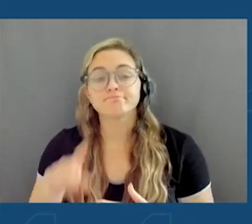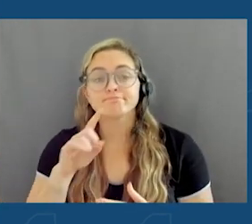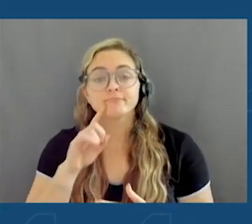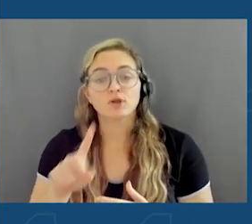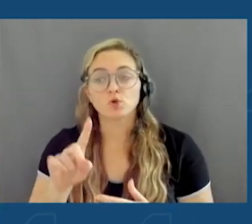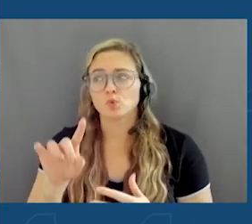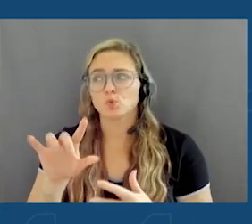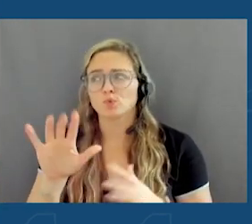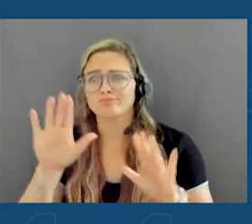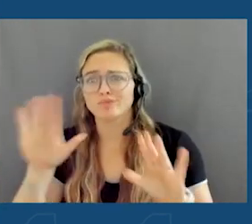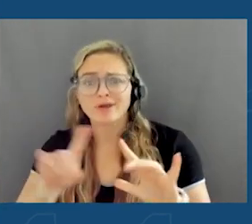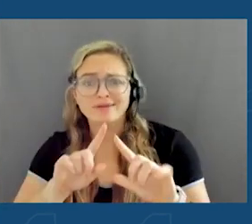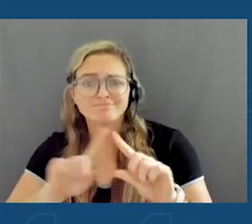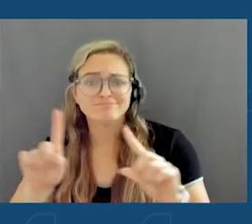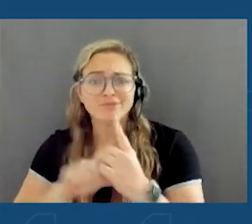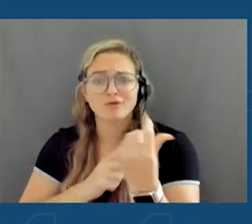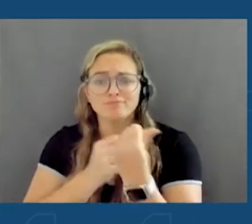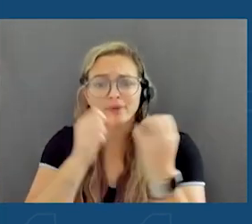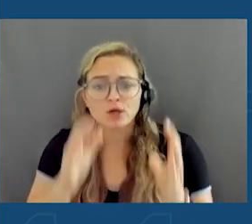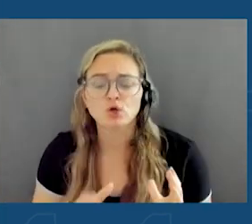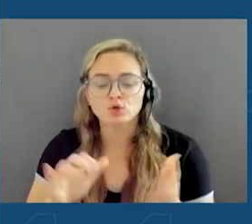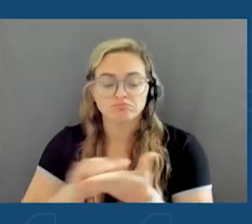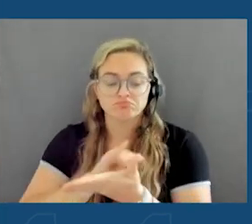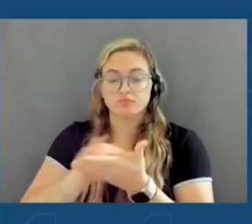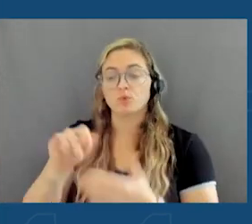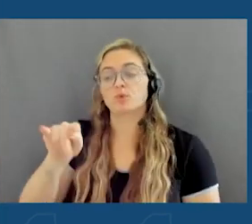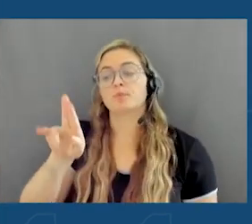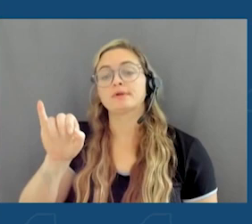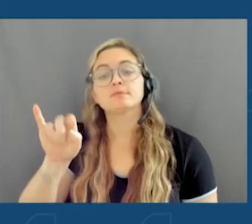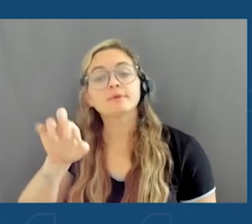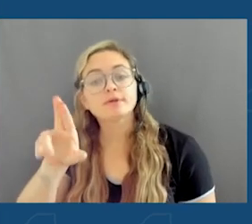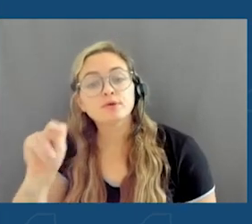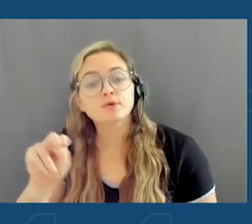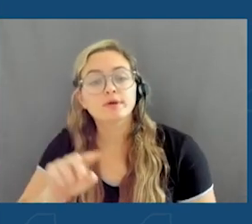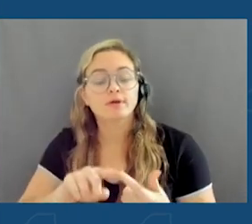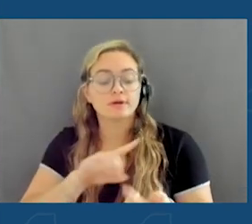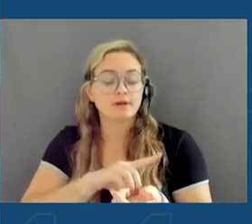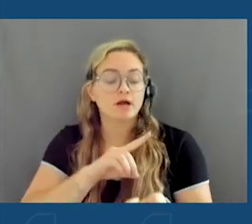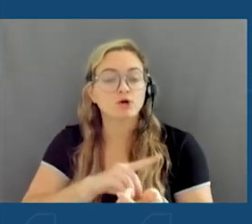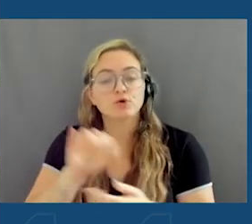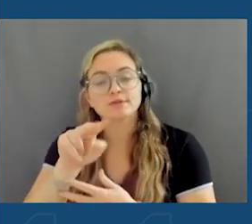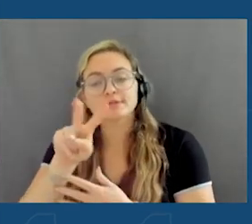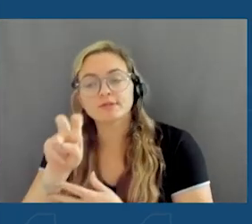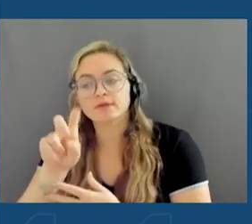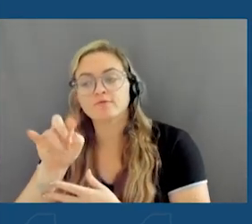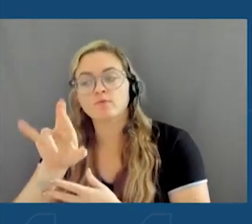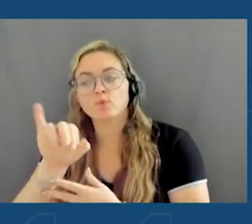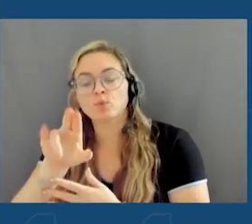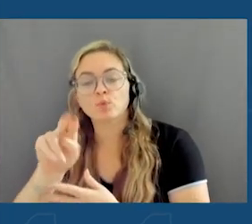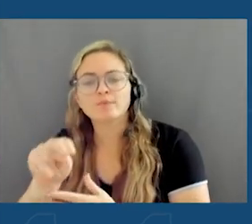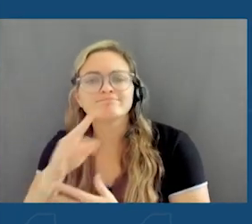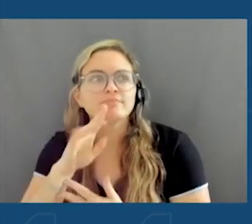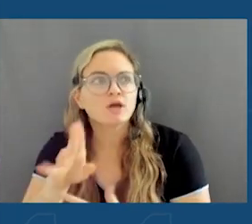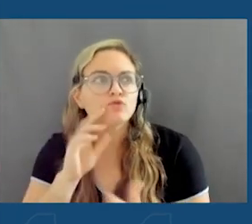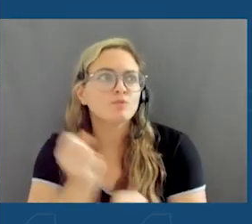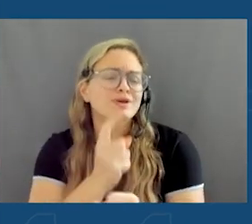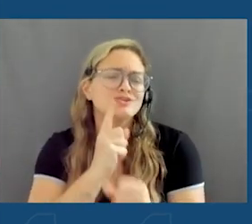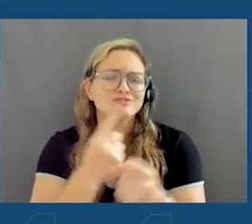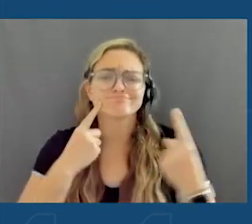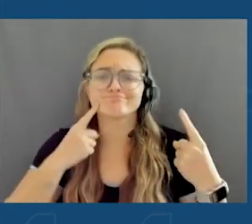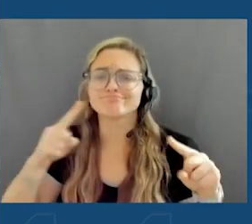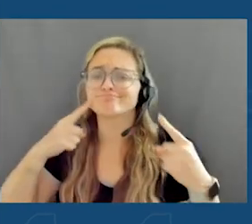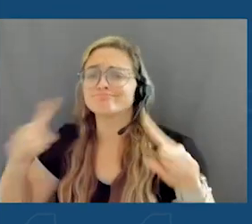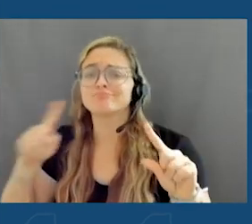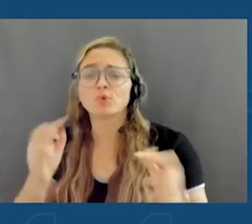like New York Presbyterian, Dr. Steve Corwin, thank you for making the magic happen with the